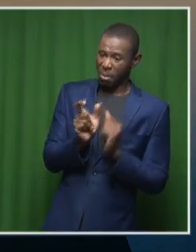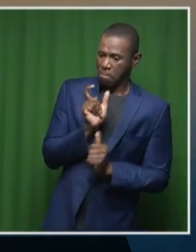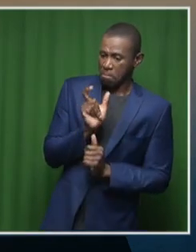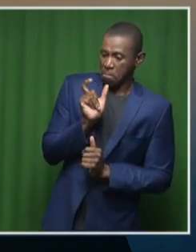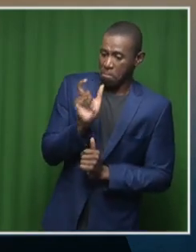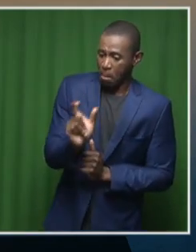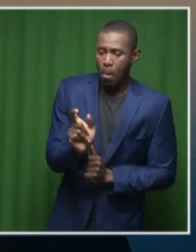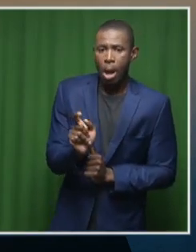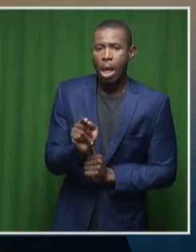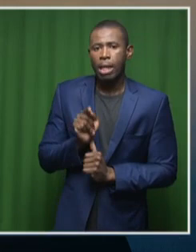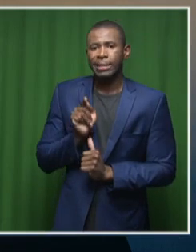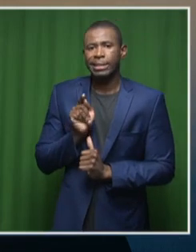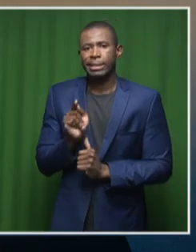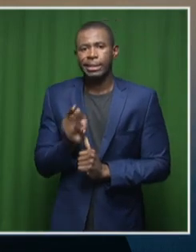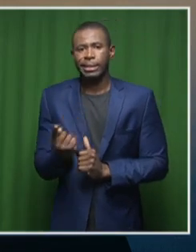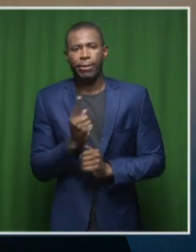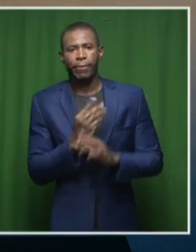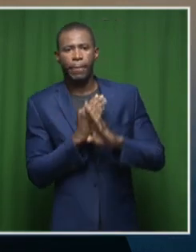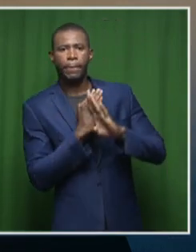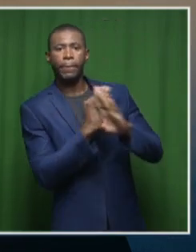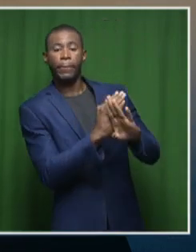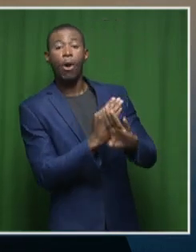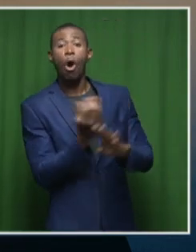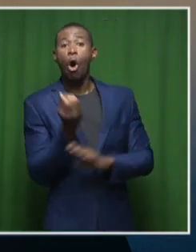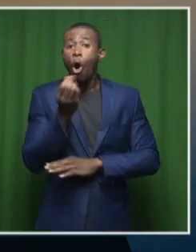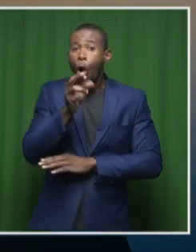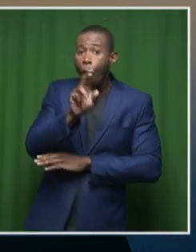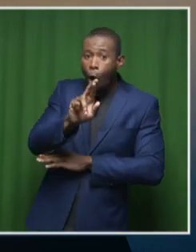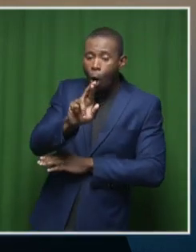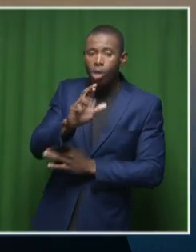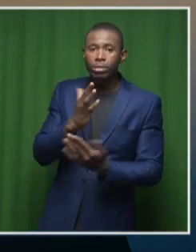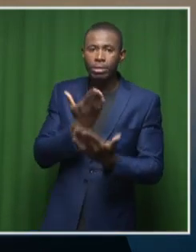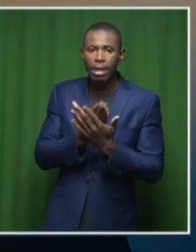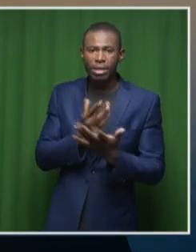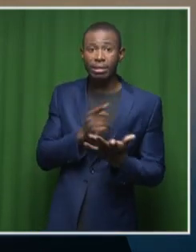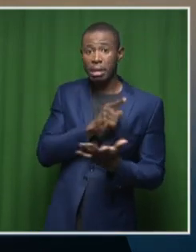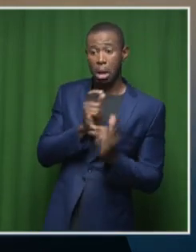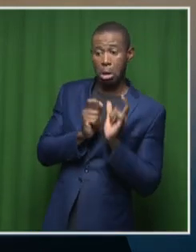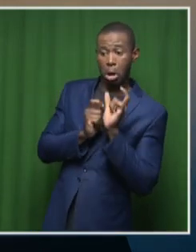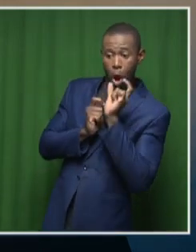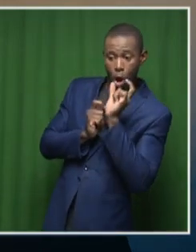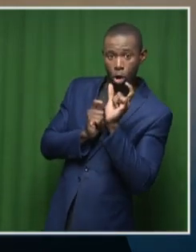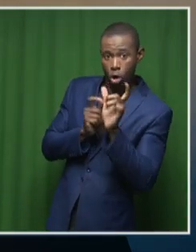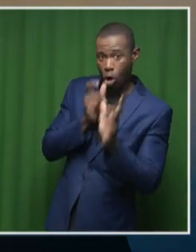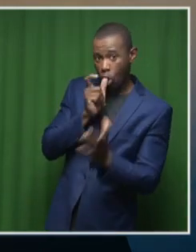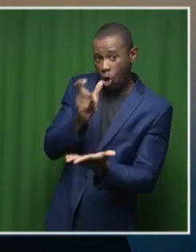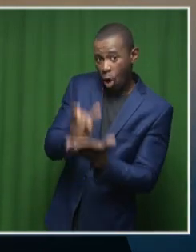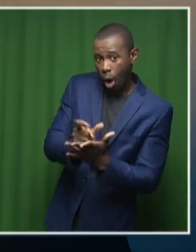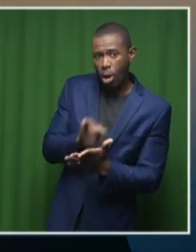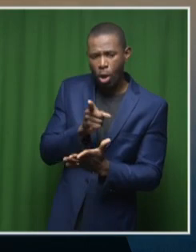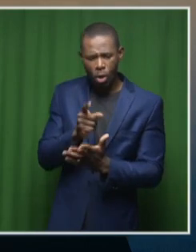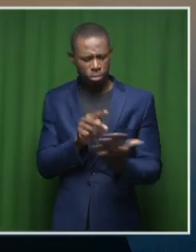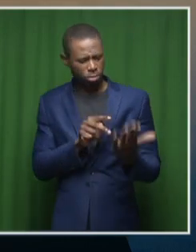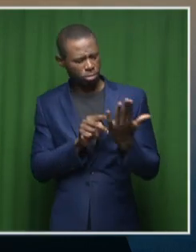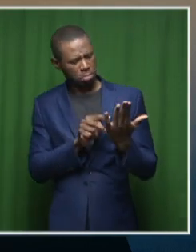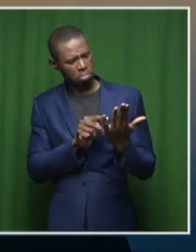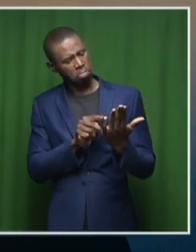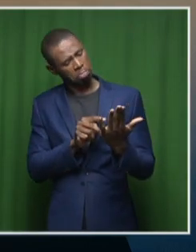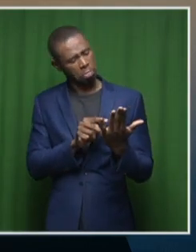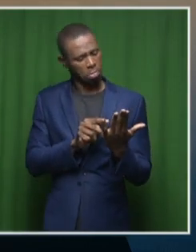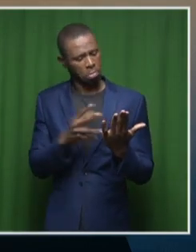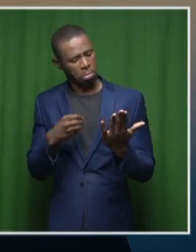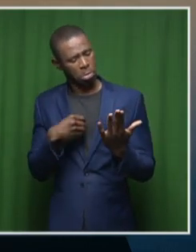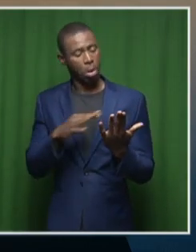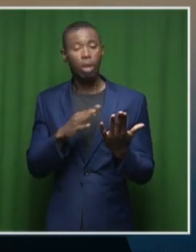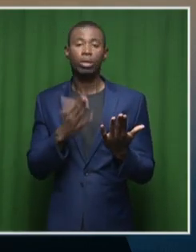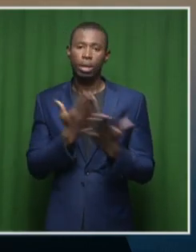opportunity to review the comment and then decide if you want it to appear or not. So those are the two ways. And then, of course, if